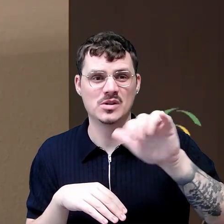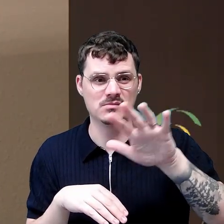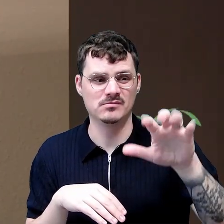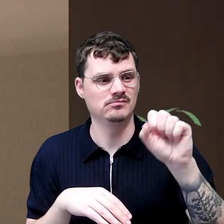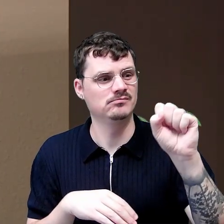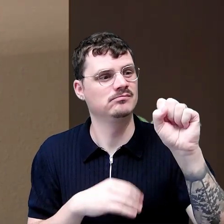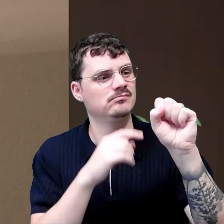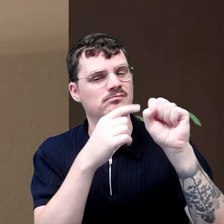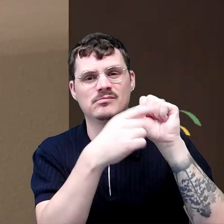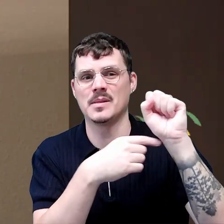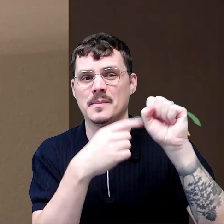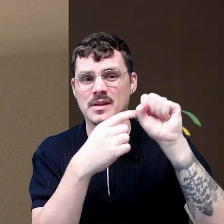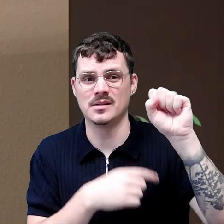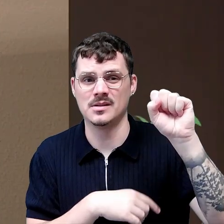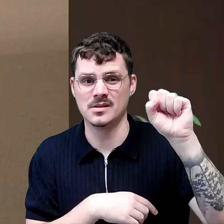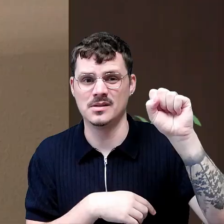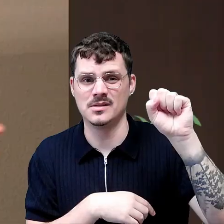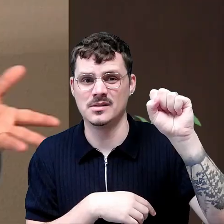big.